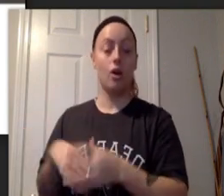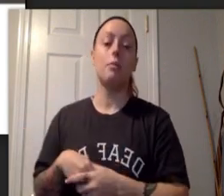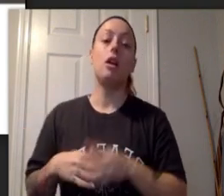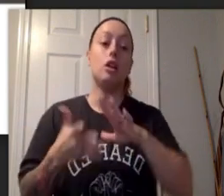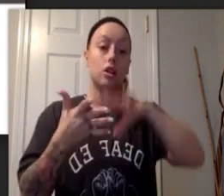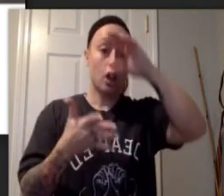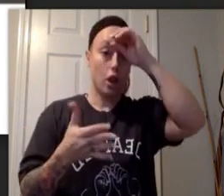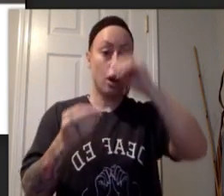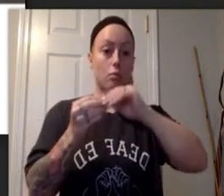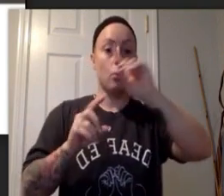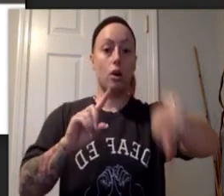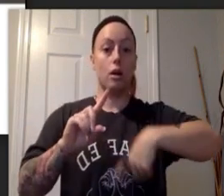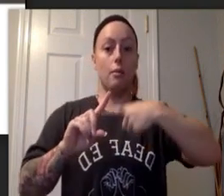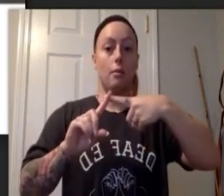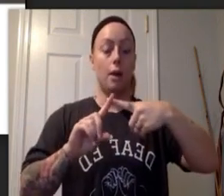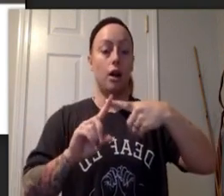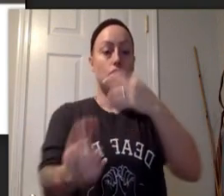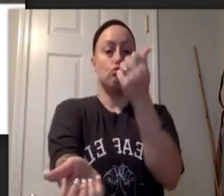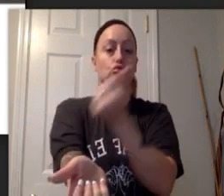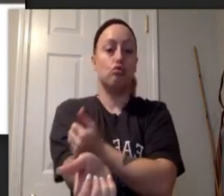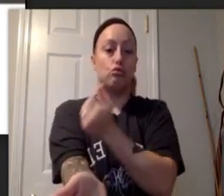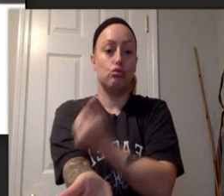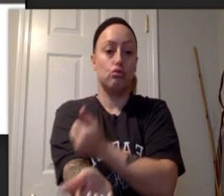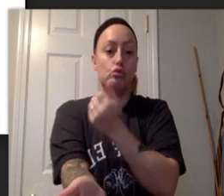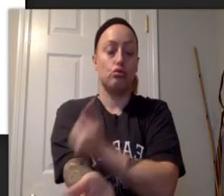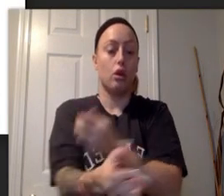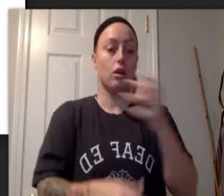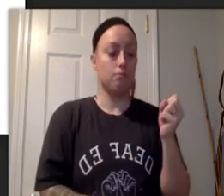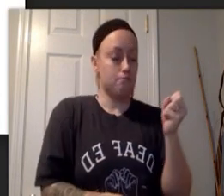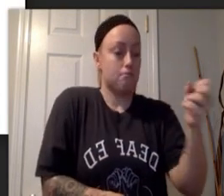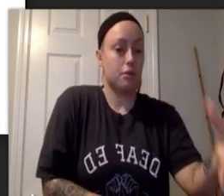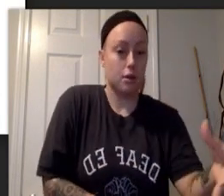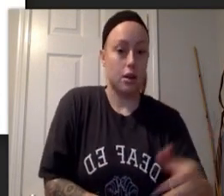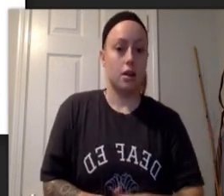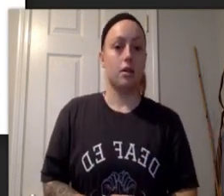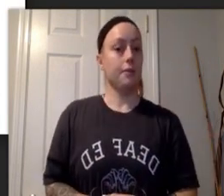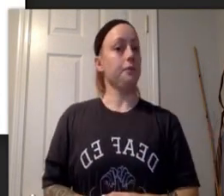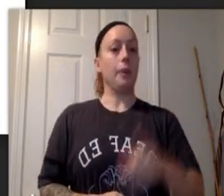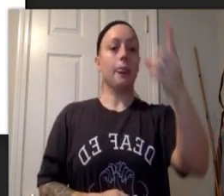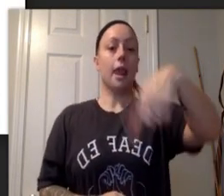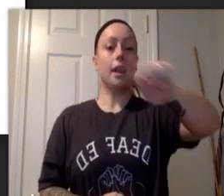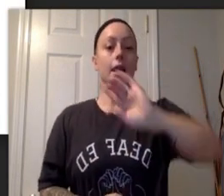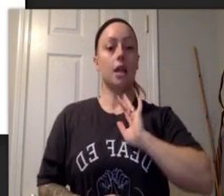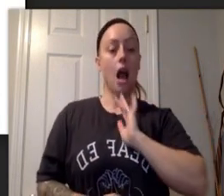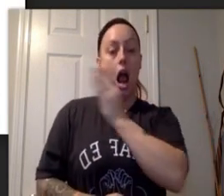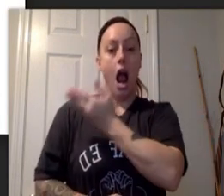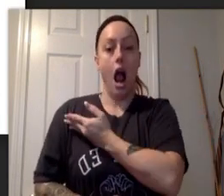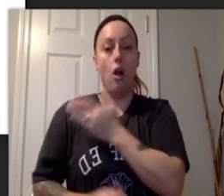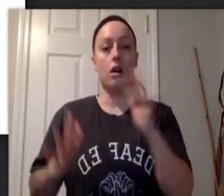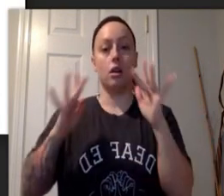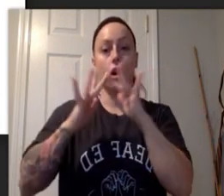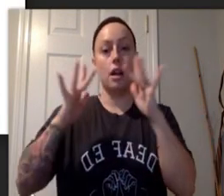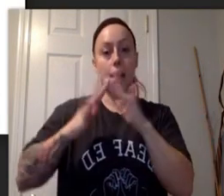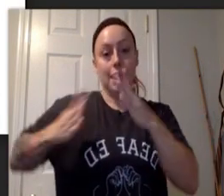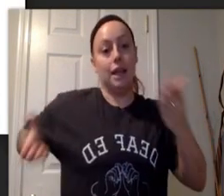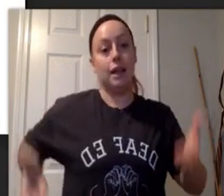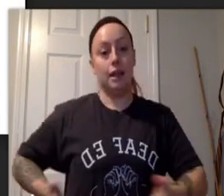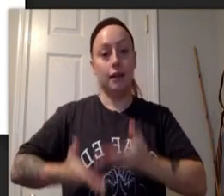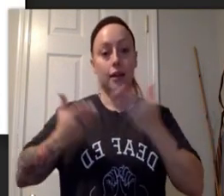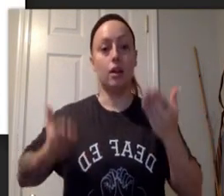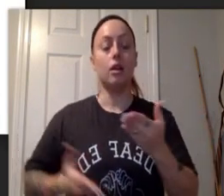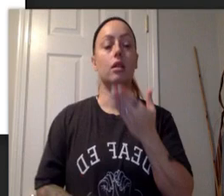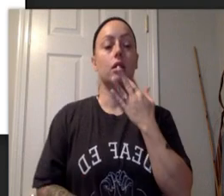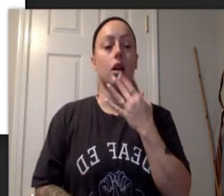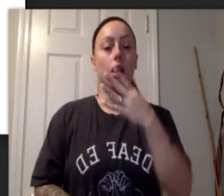learn more about drug take back, you can go to takemedseriously.org. These are our external strategists here in Colorado who have helped us develop this